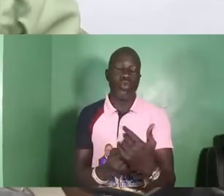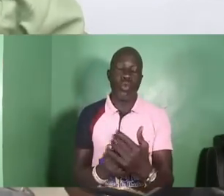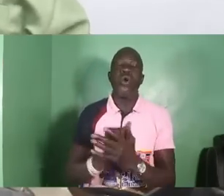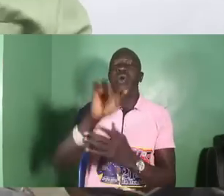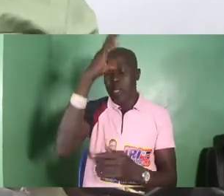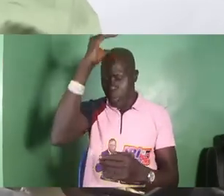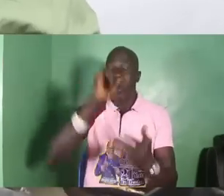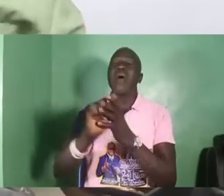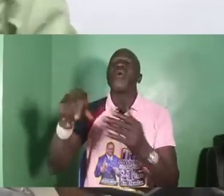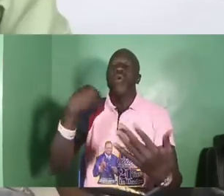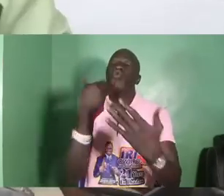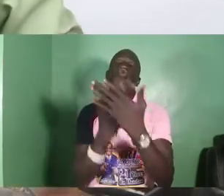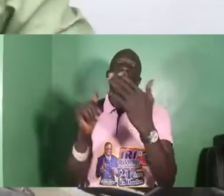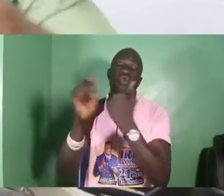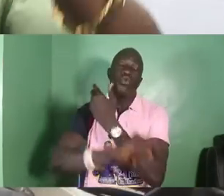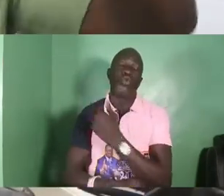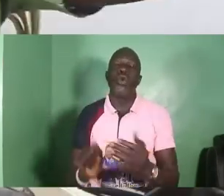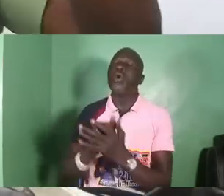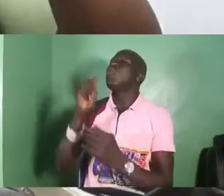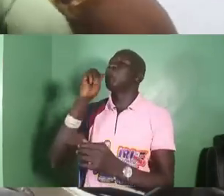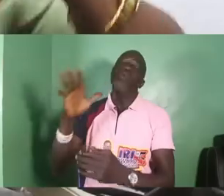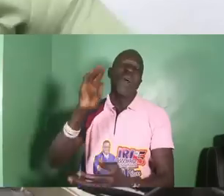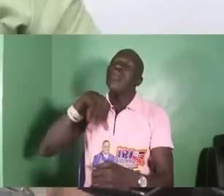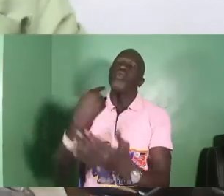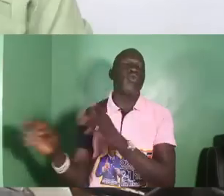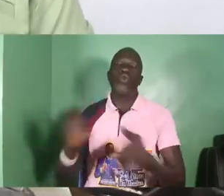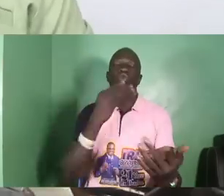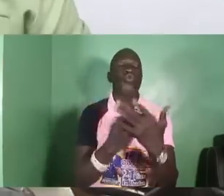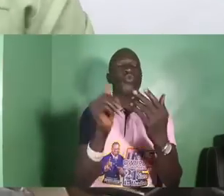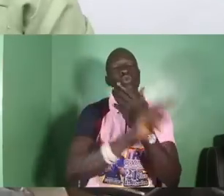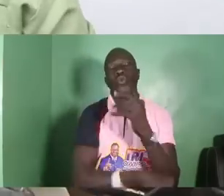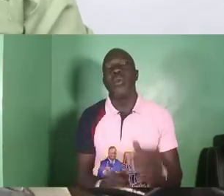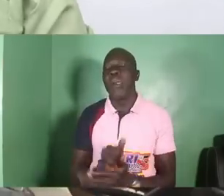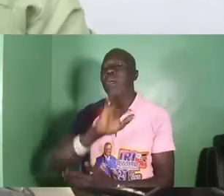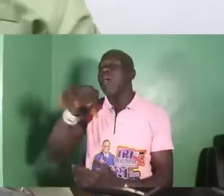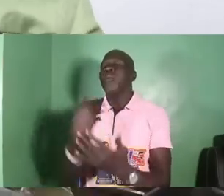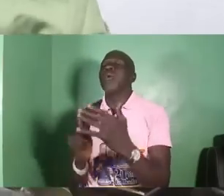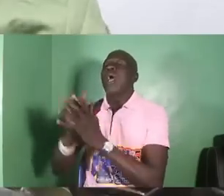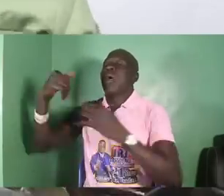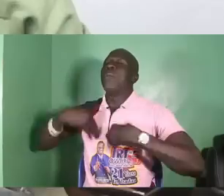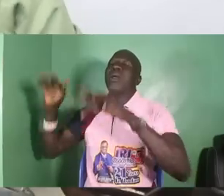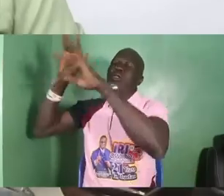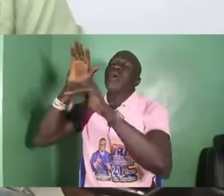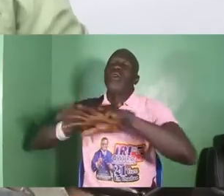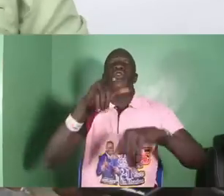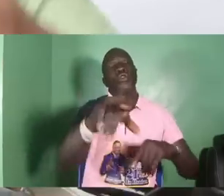Ọkùnrin aṣàánú ẹ̀. Obìnrin aṣàánú ẹ̀. Ọmọdé aṣàánú ẹ̀.